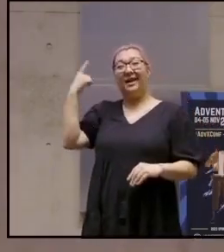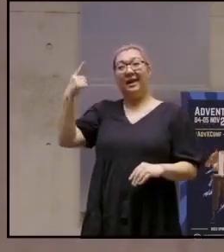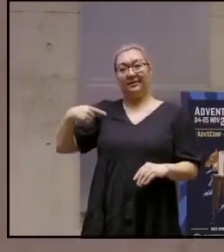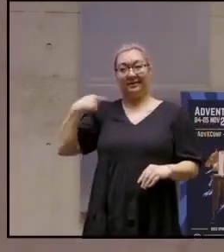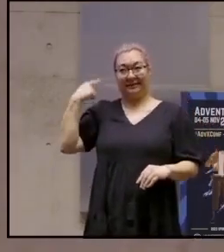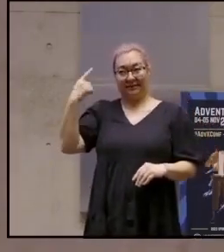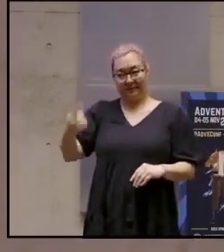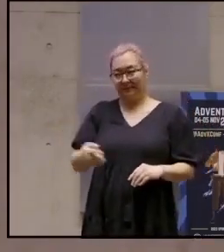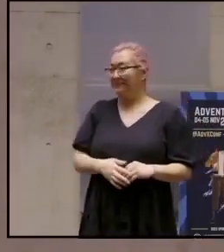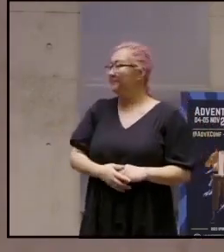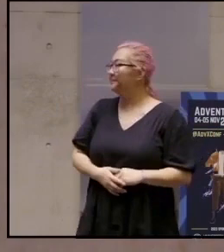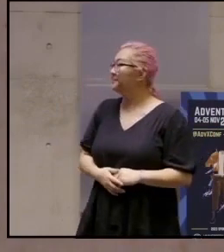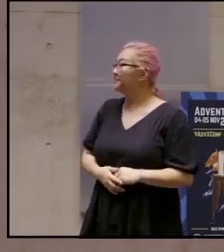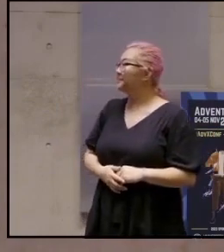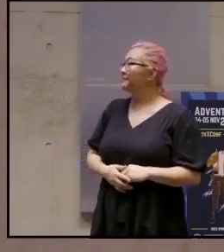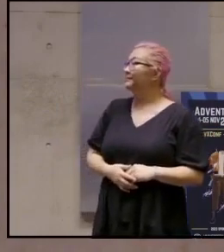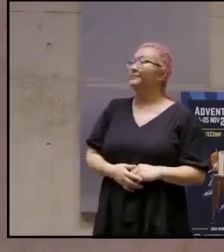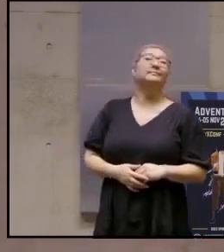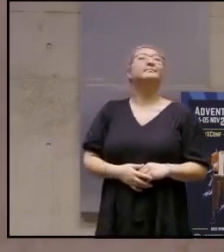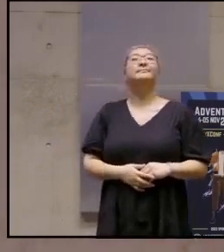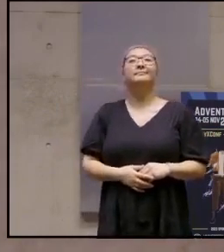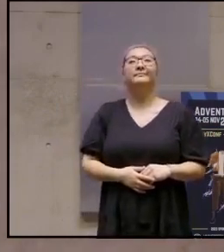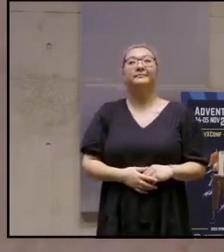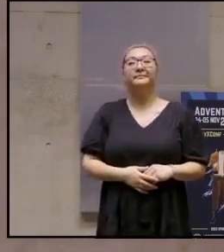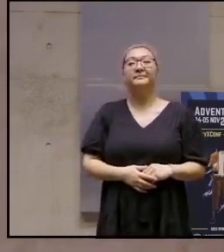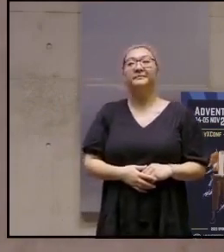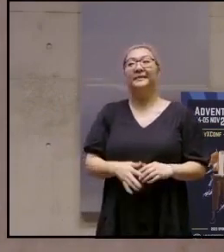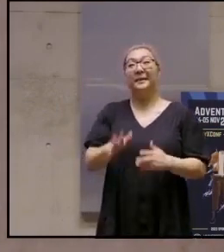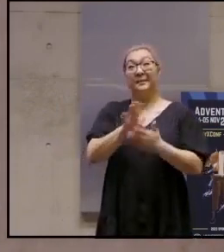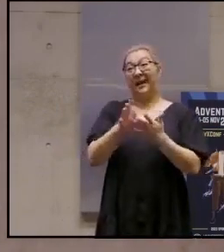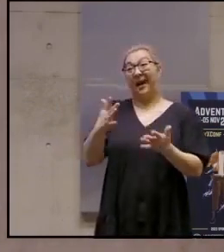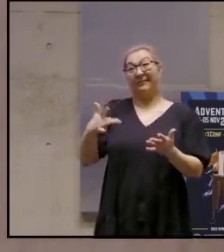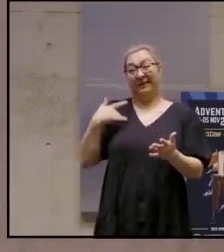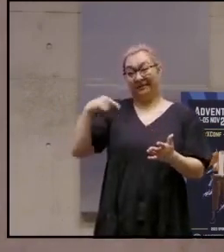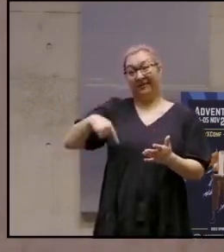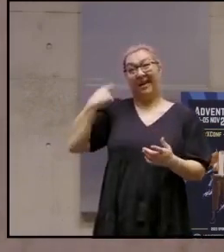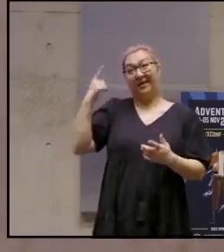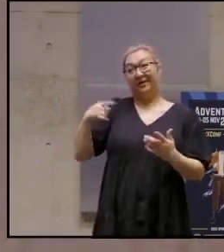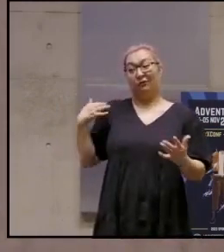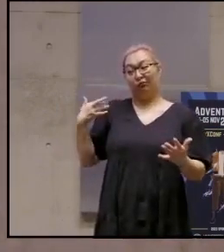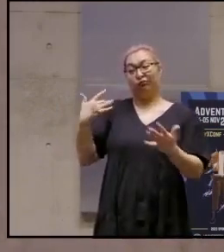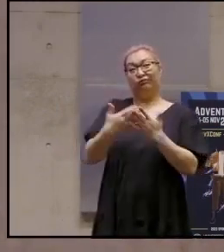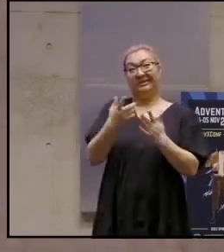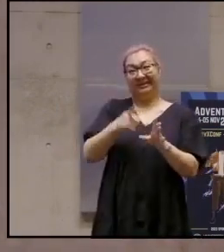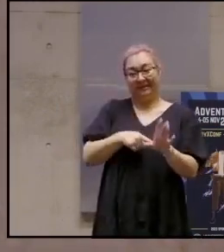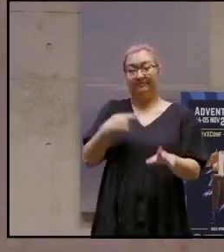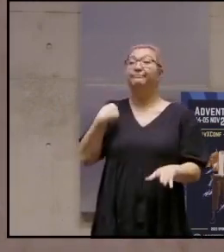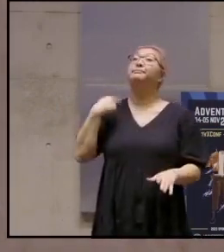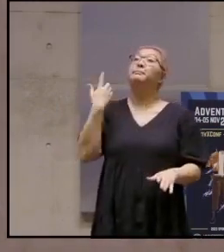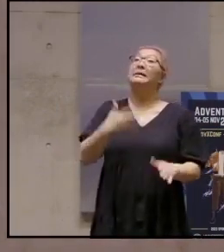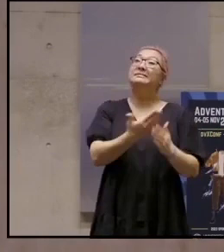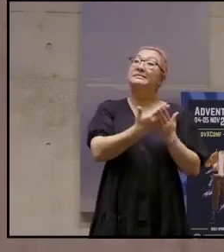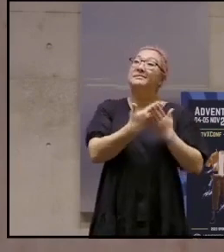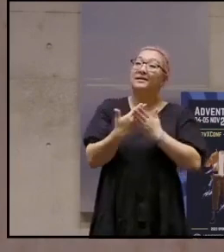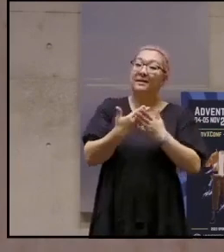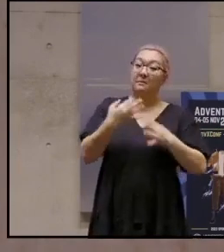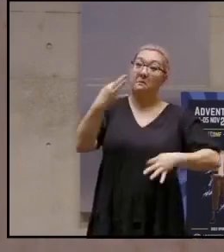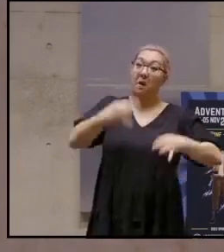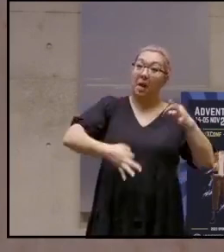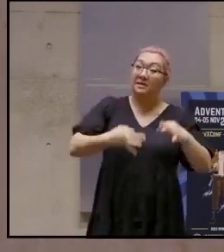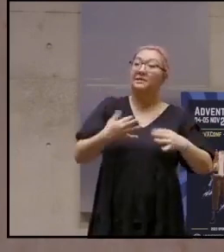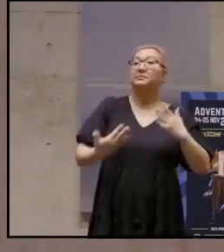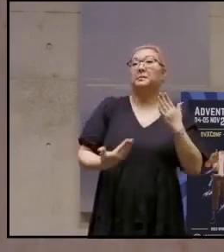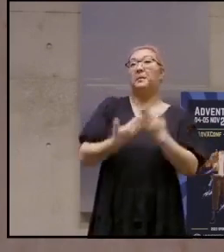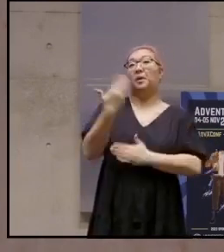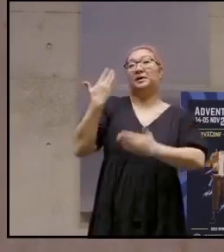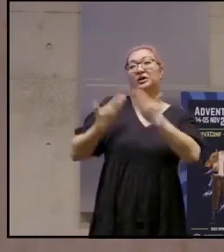not I have done so tells you how many years I've been here. I studied politics, modern history, and